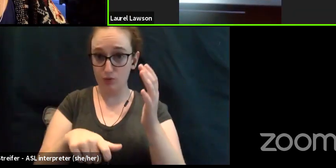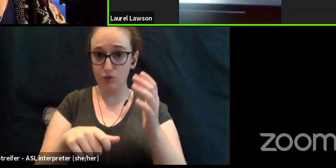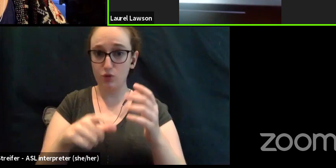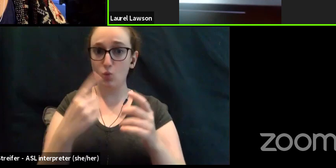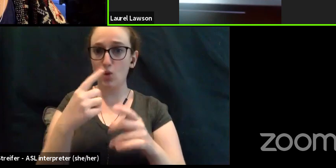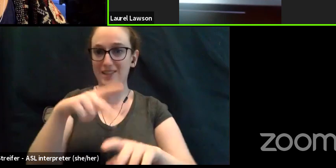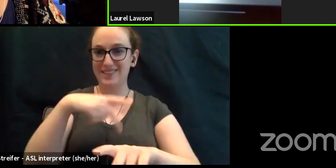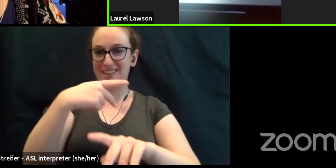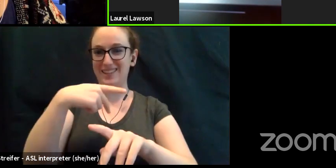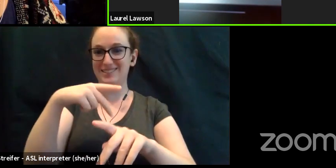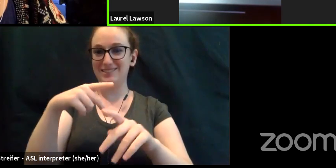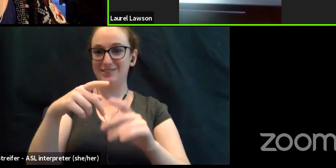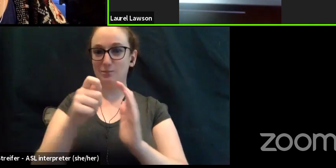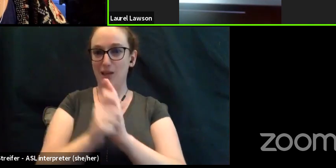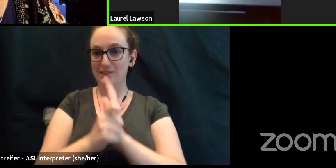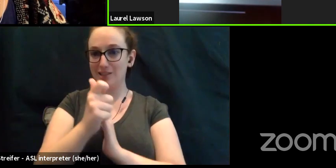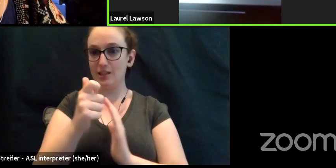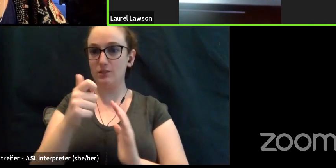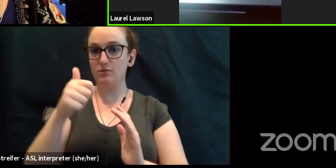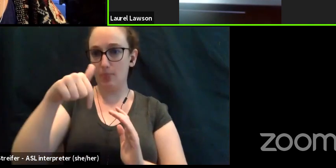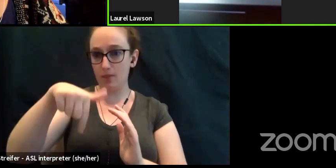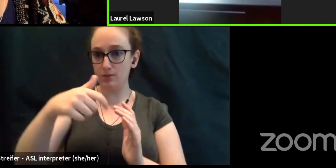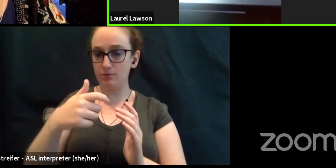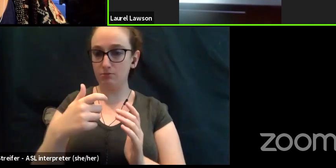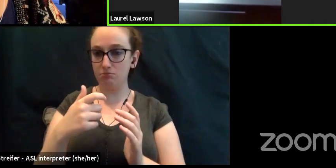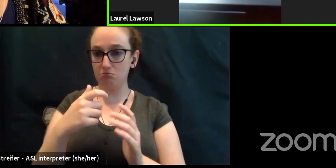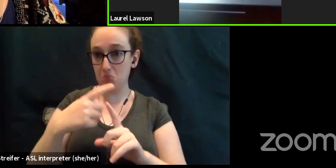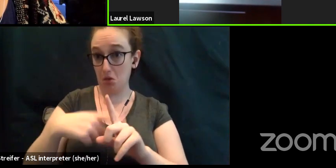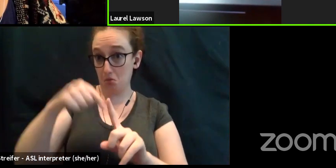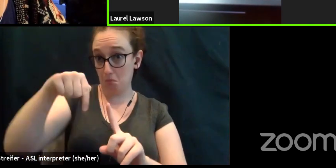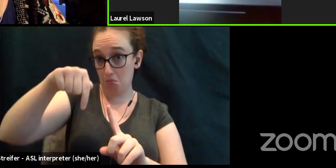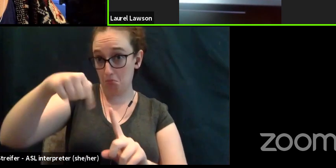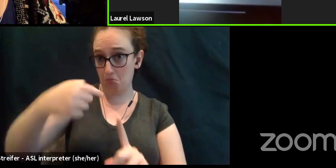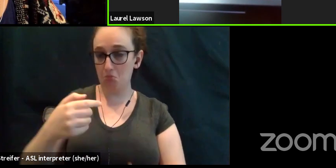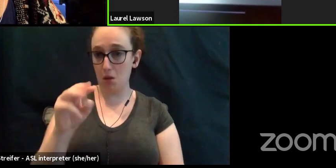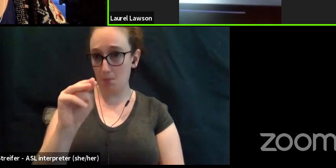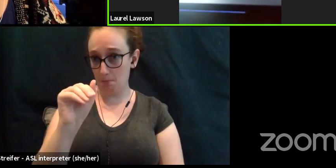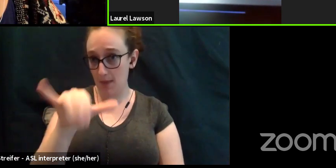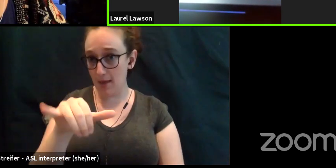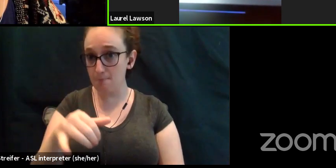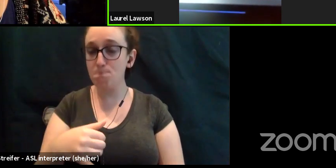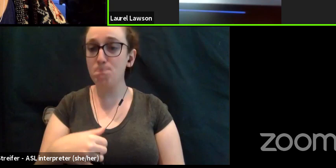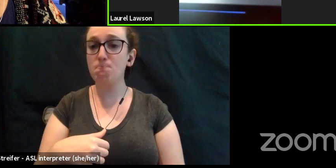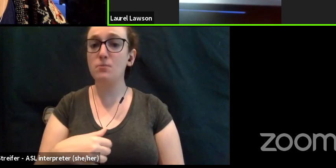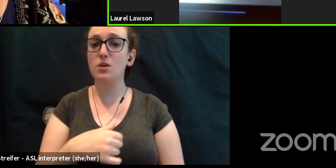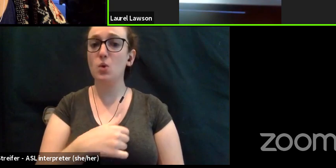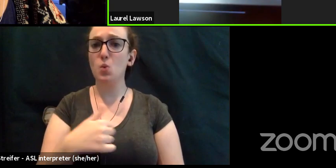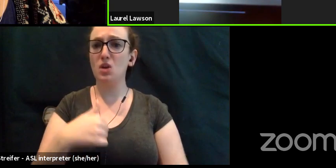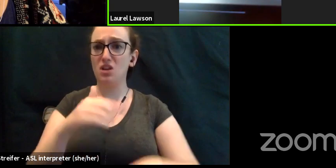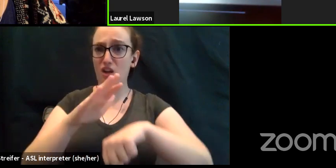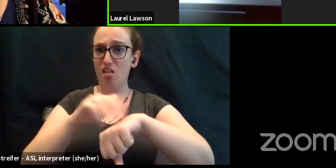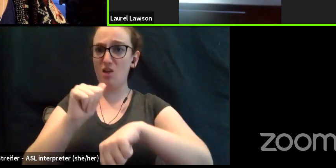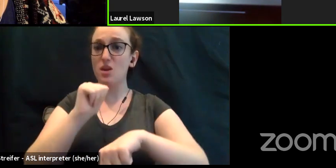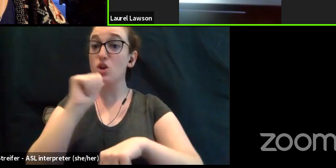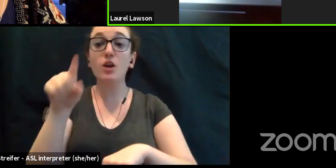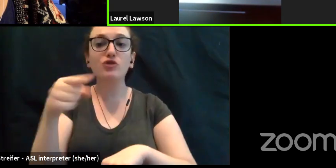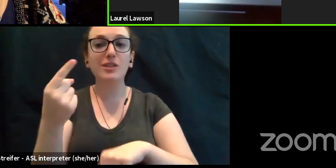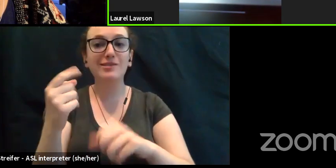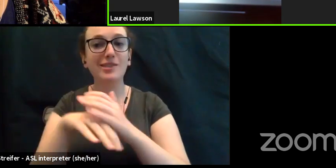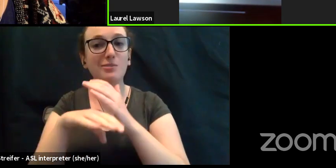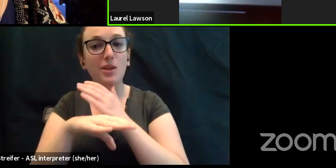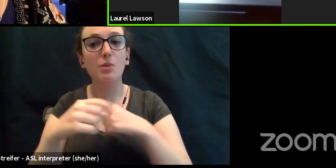Dance Magazine this month, calling out not just accessibility, but